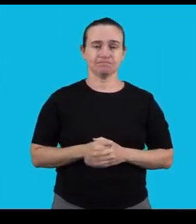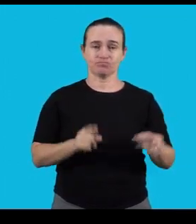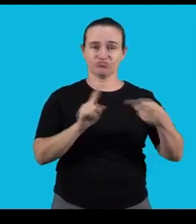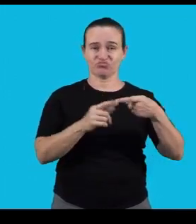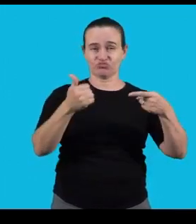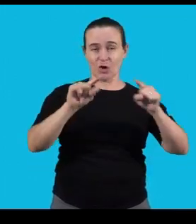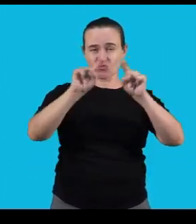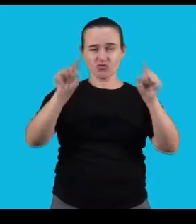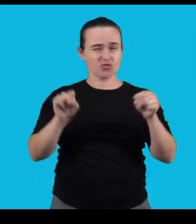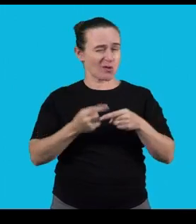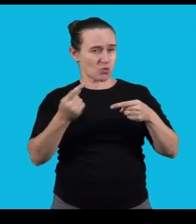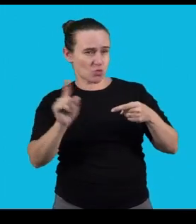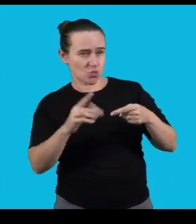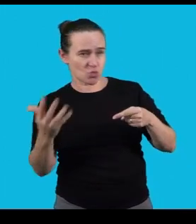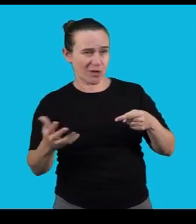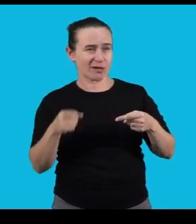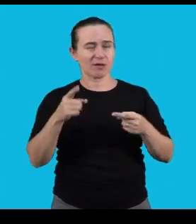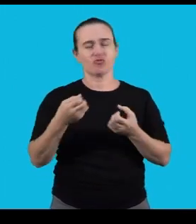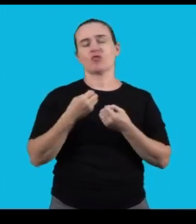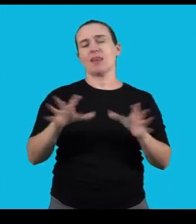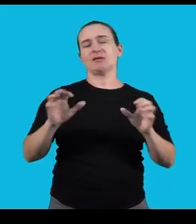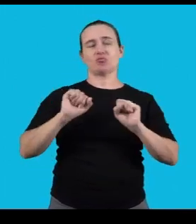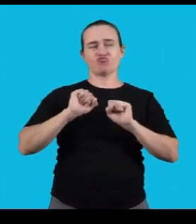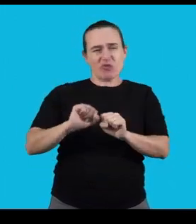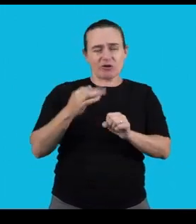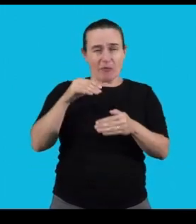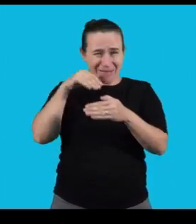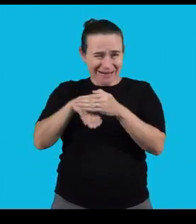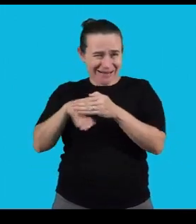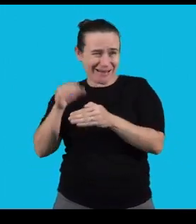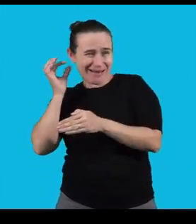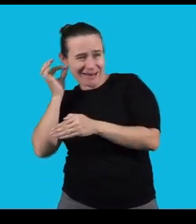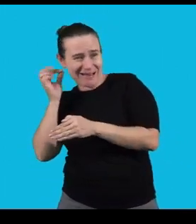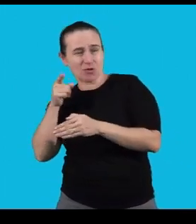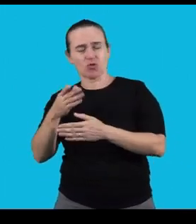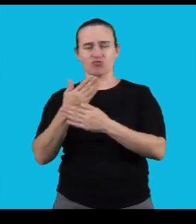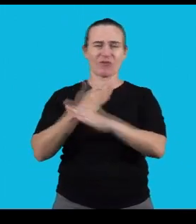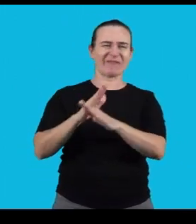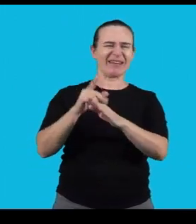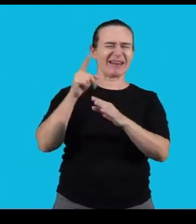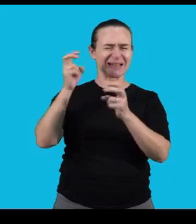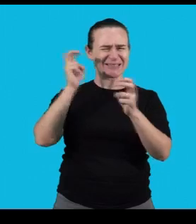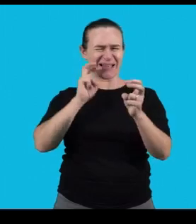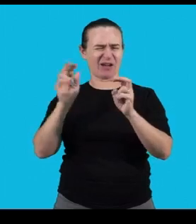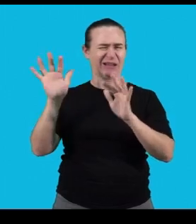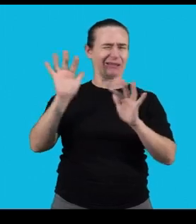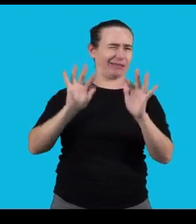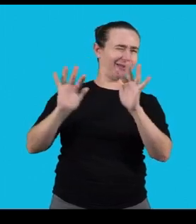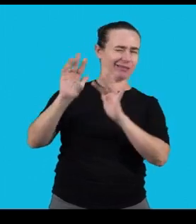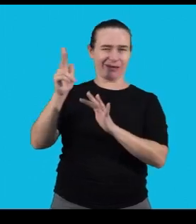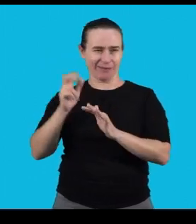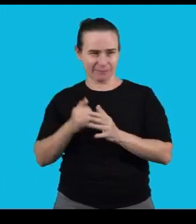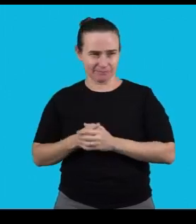So the round window, the function is to release pressure from the inner ear and to